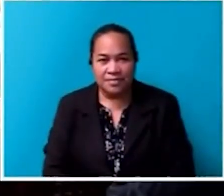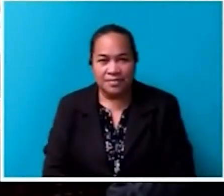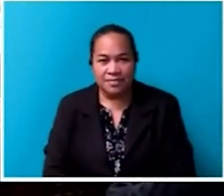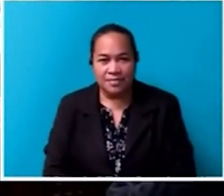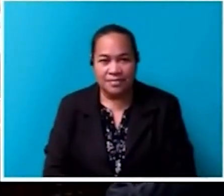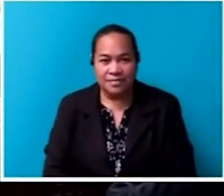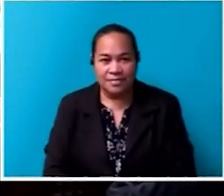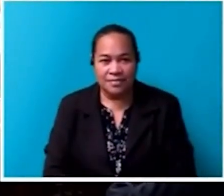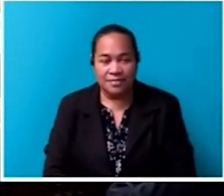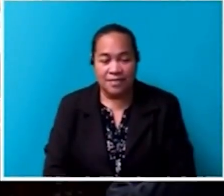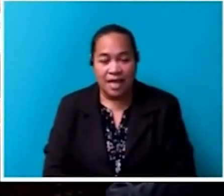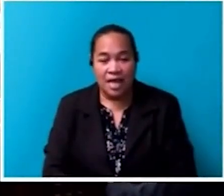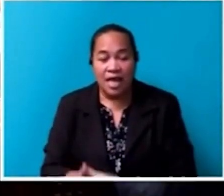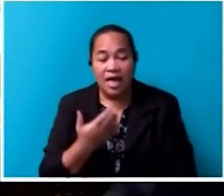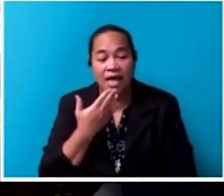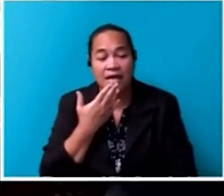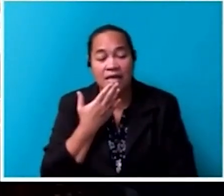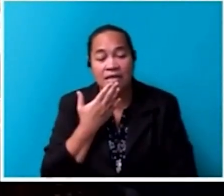I thank